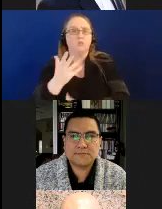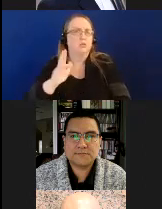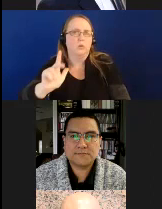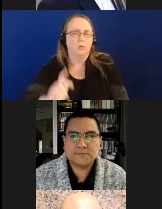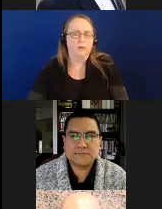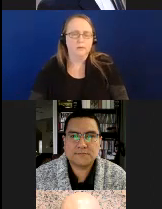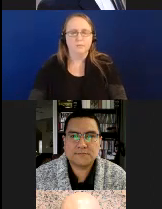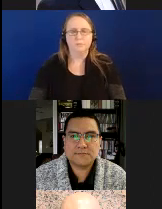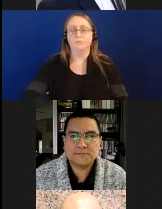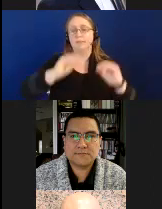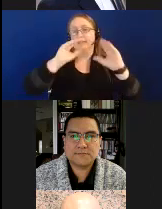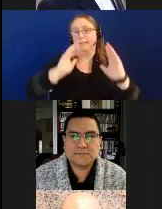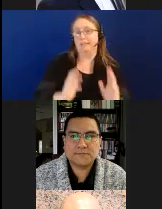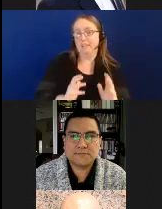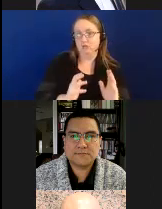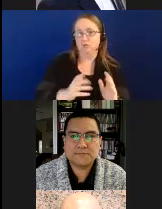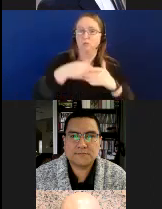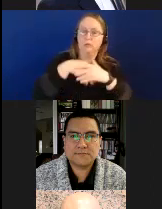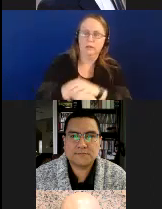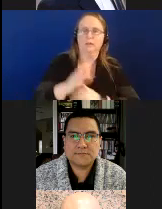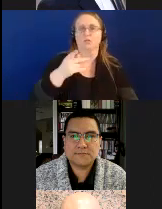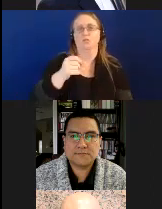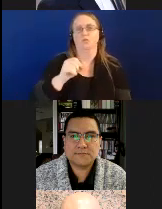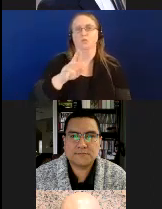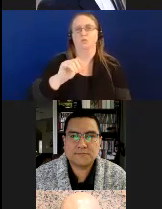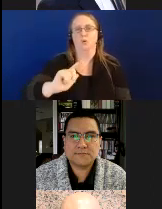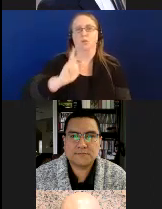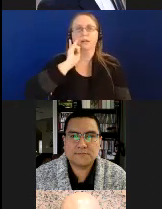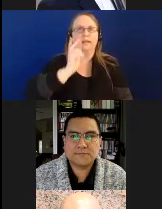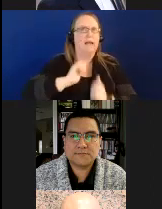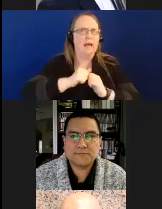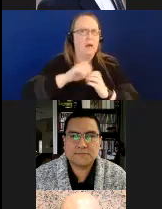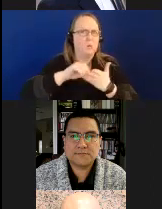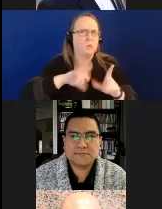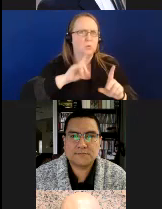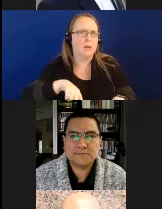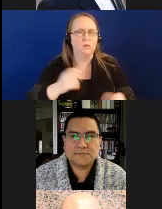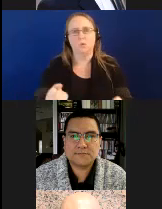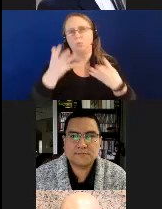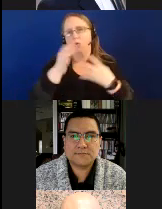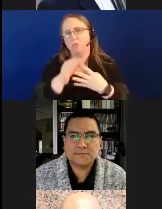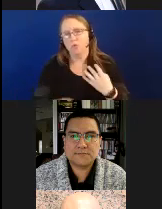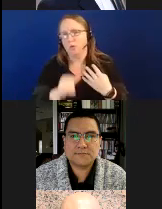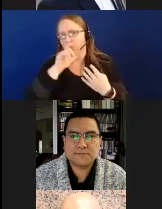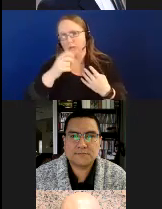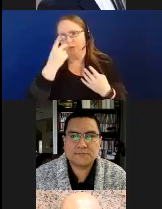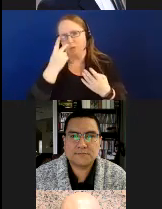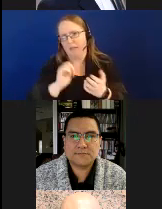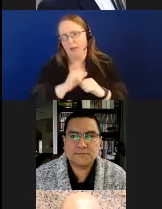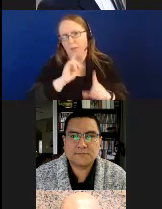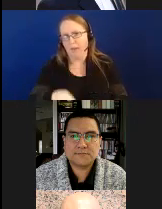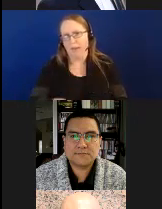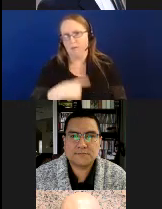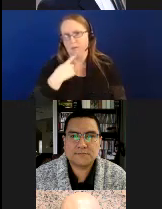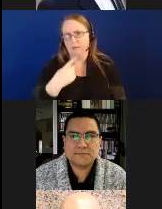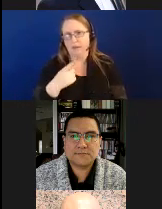the teacher is going to be able to go into the portal and see exactly how a student answered, right? So with multiple choice, you didn't really need to see how a student answered. We can just say